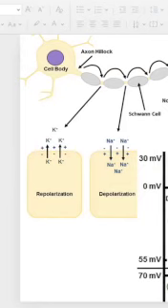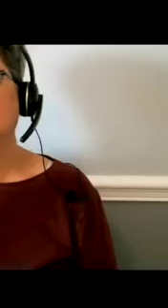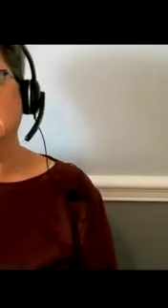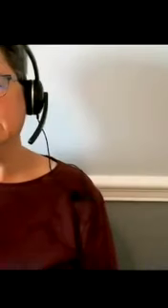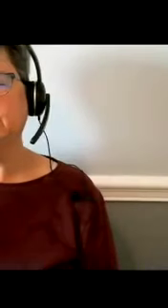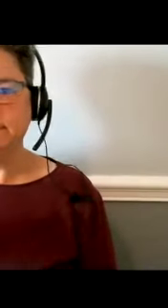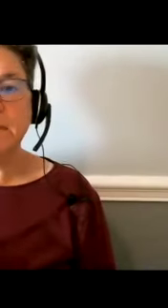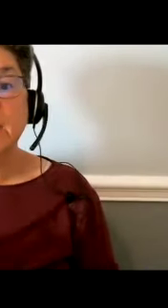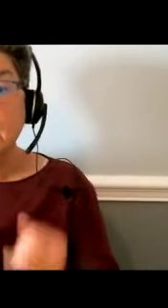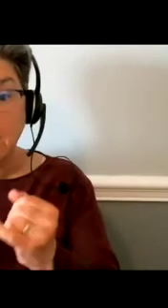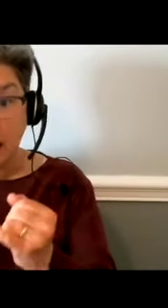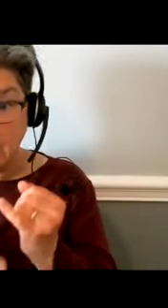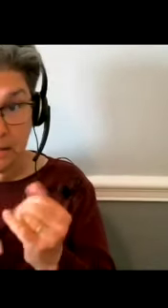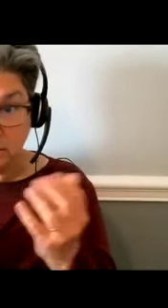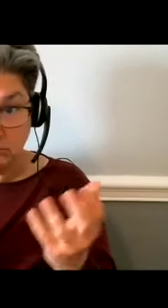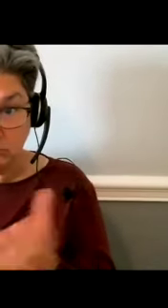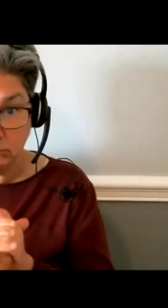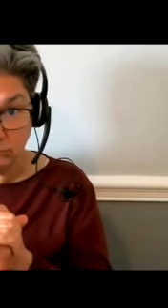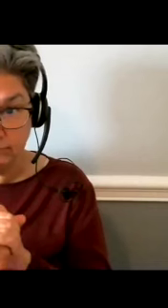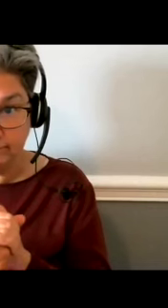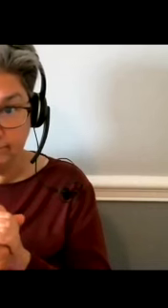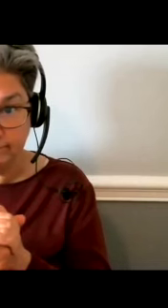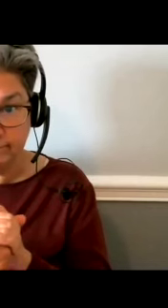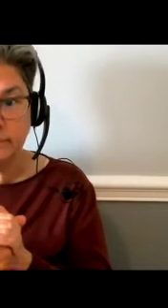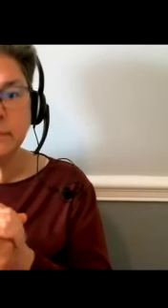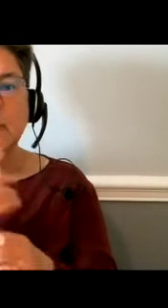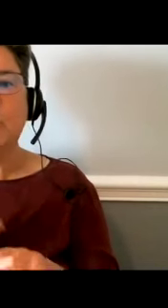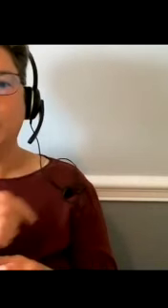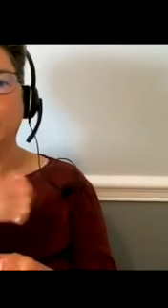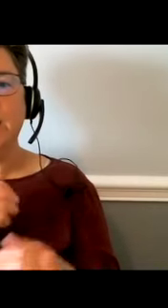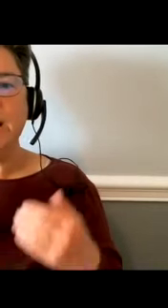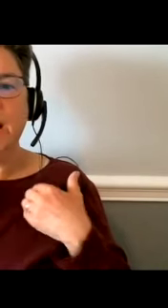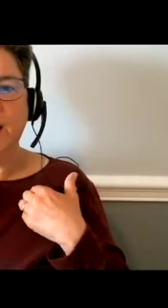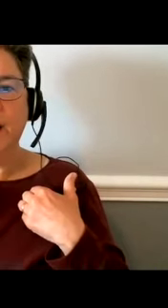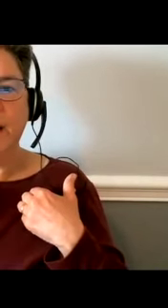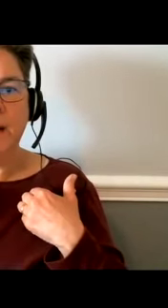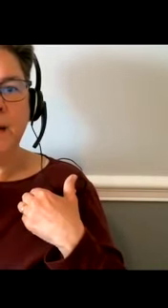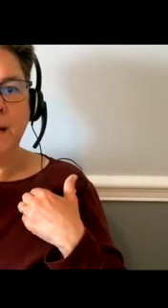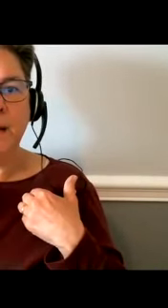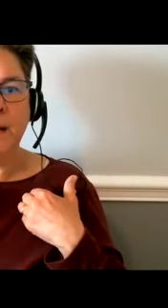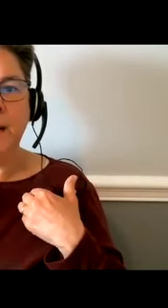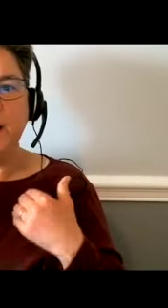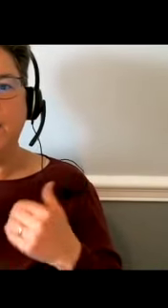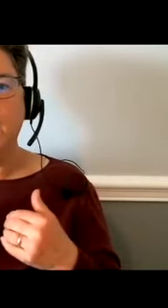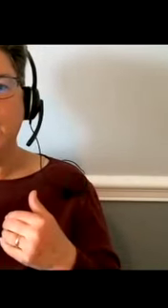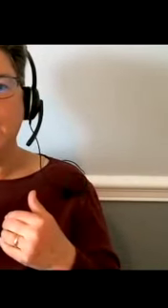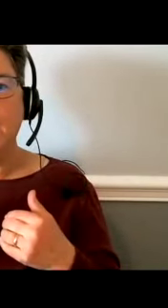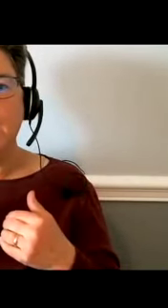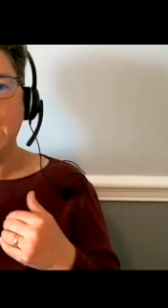Okay. Then lastly, what we have is just the anatomy part of the nerve.